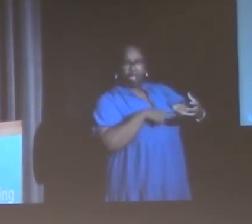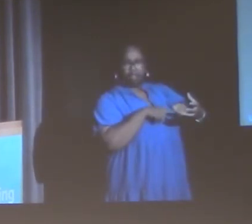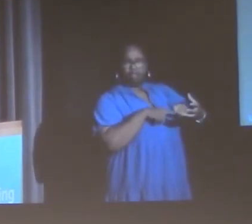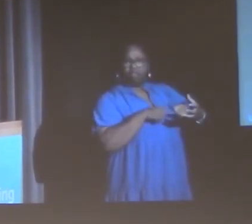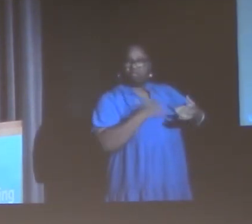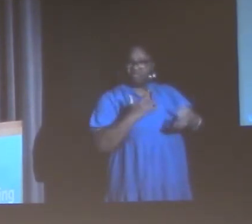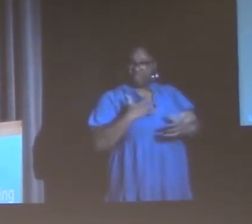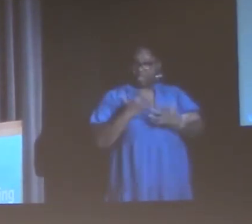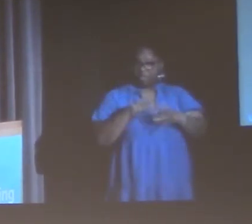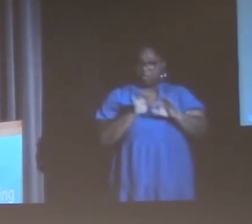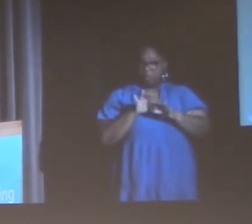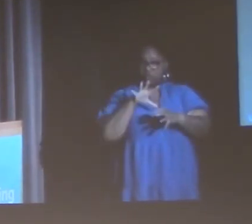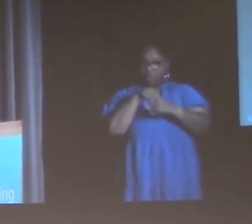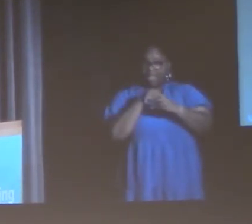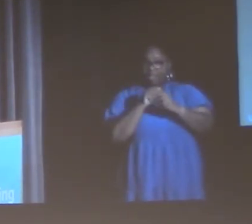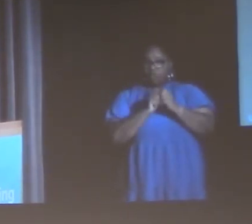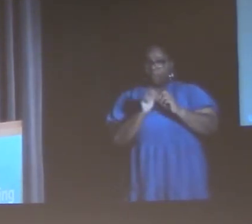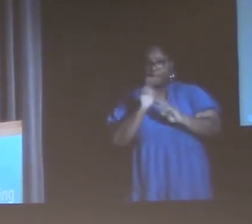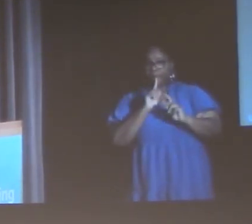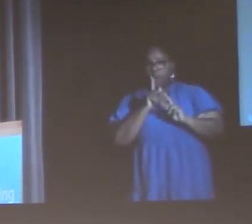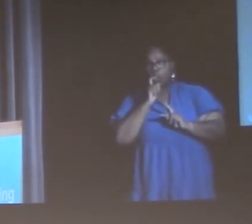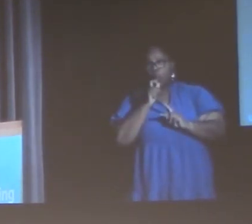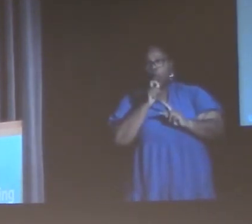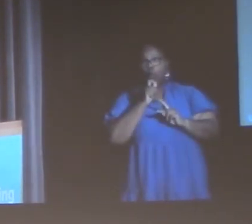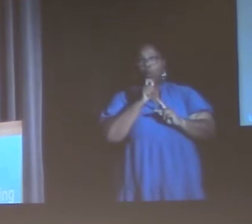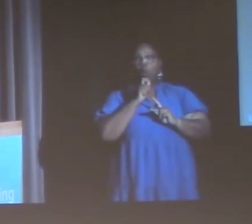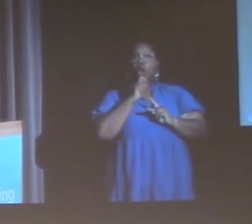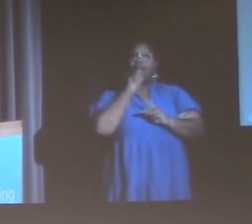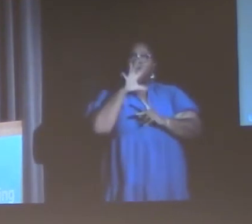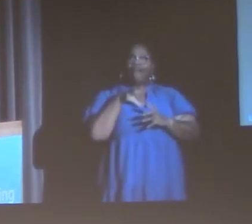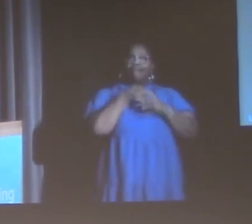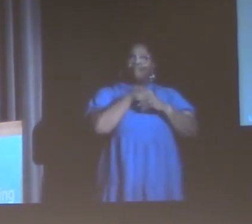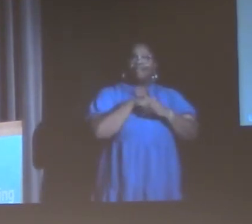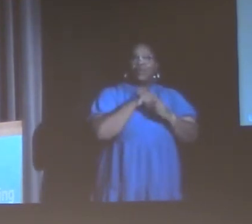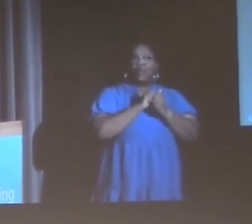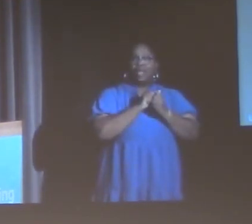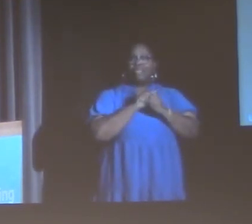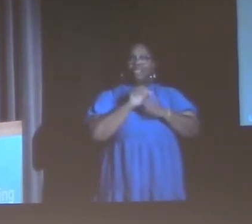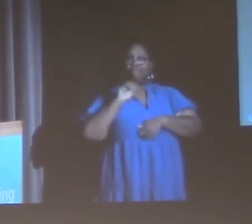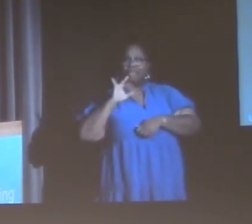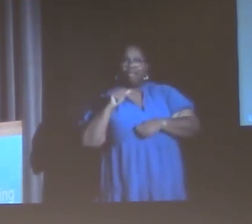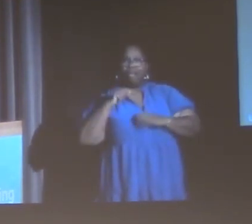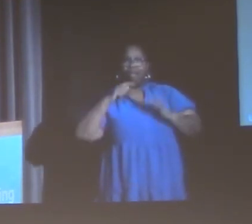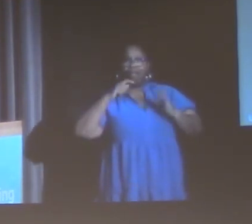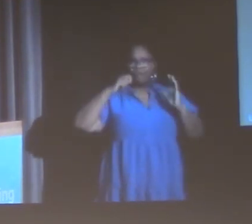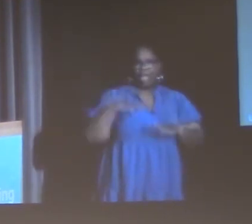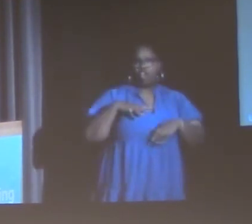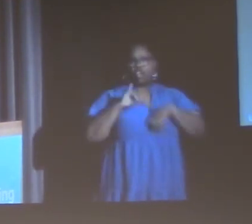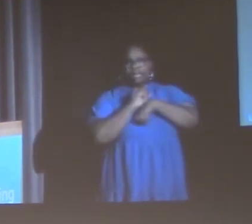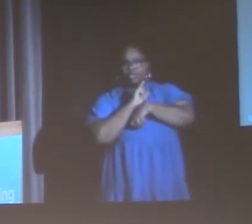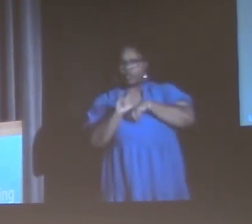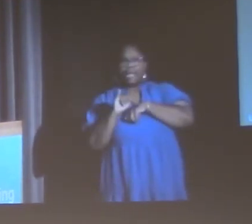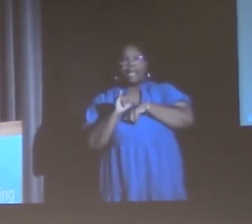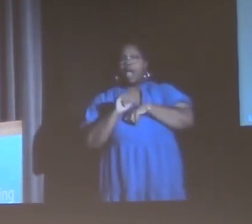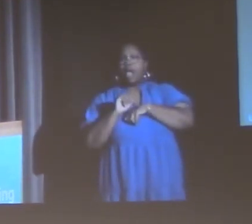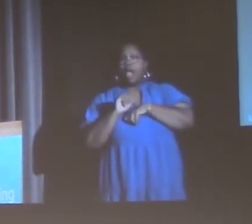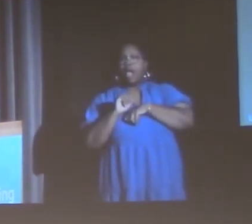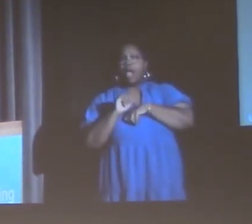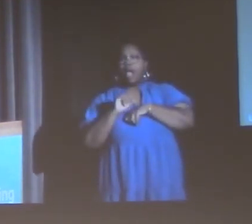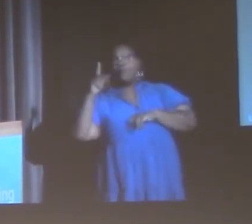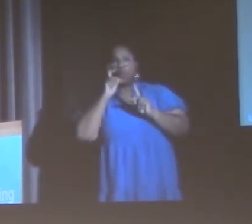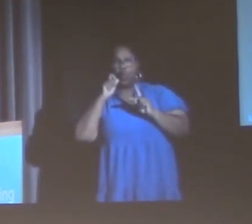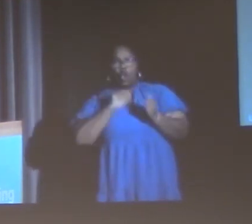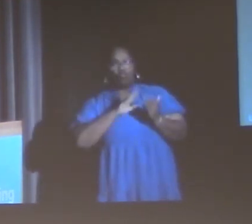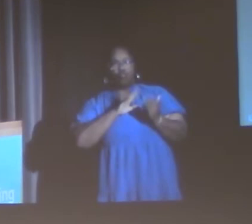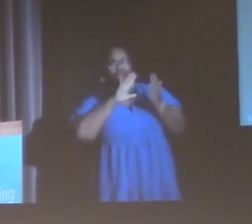with people who are outside of your dynamic, who maybe aren't like addressing these questions like on a day-to-day